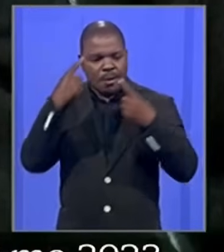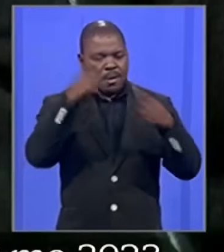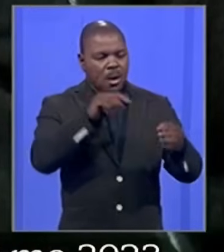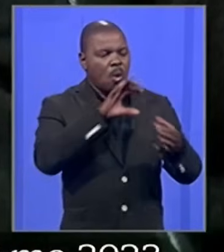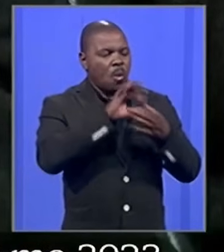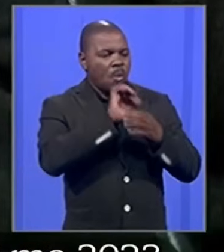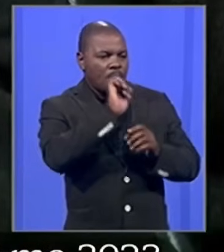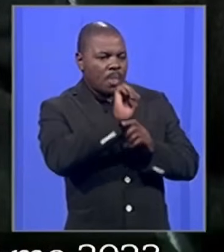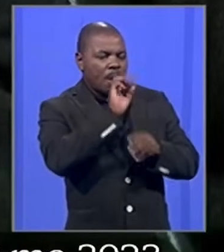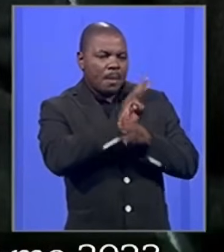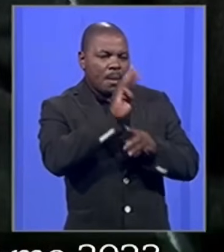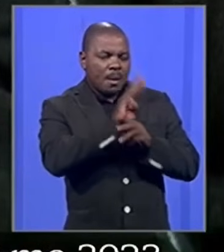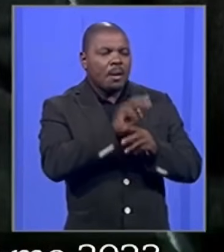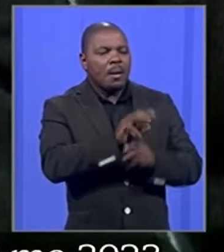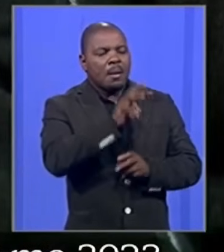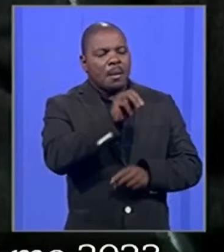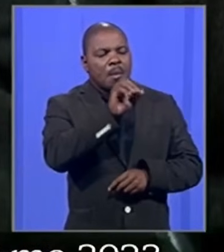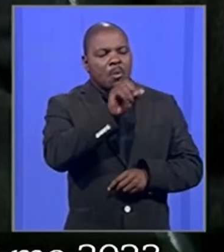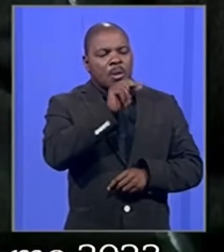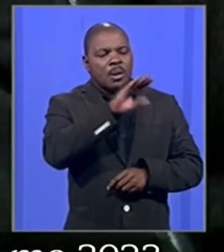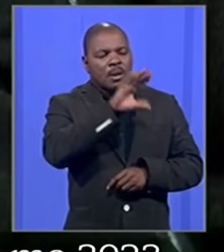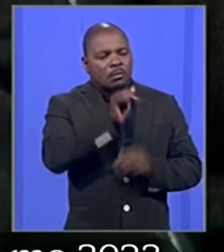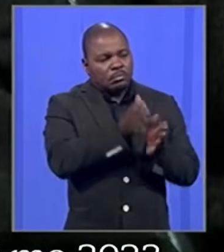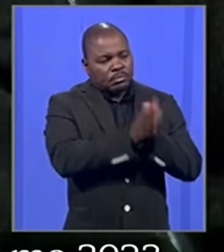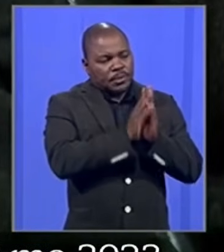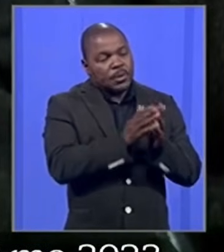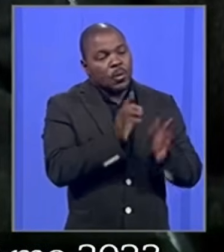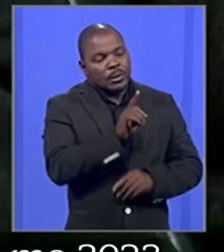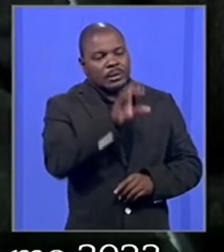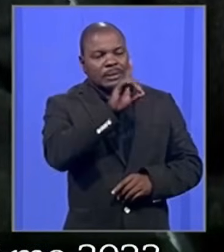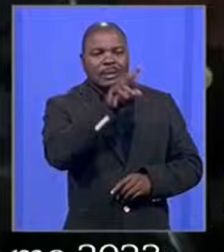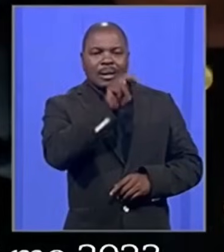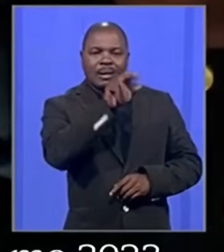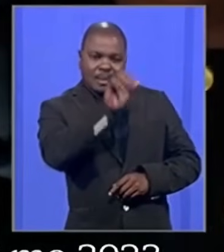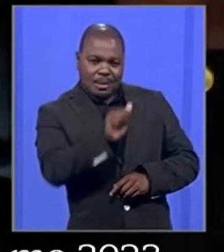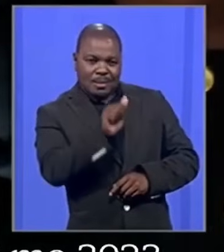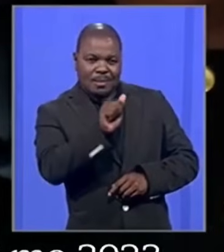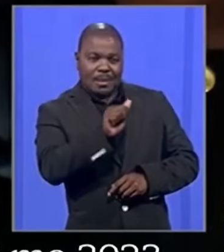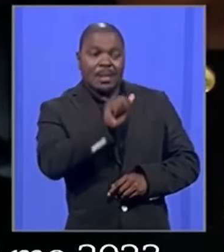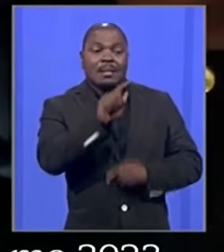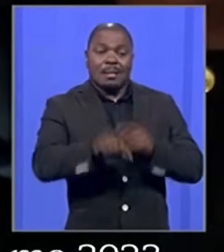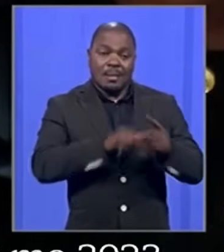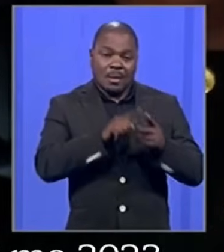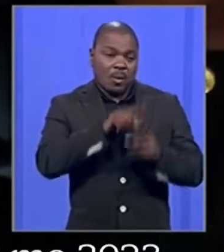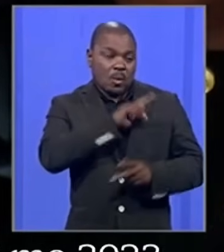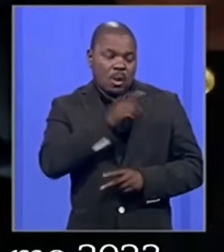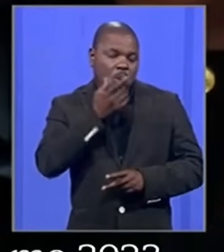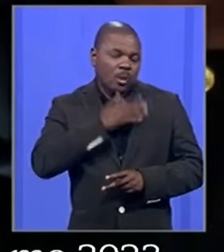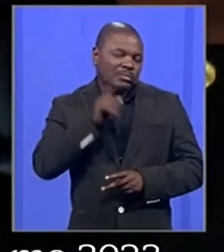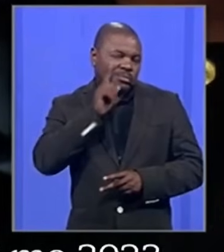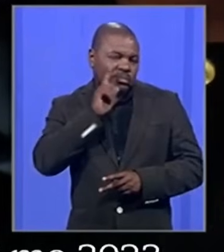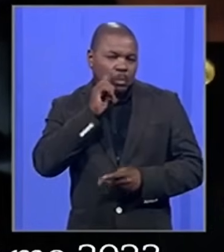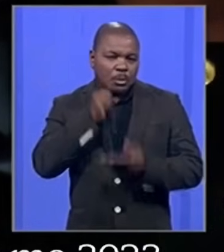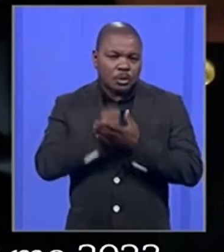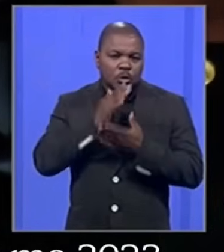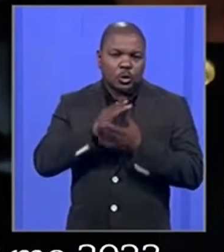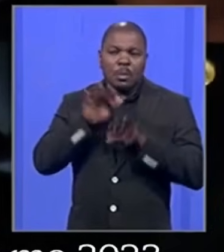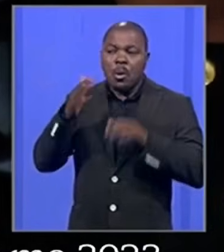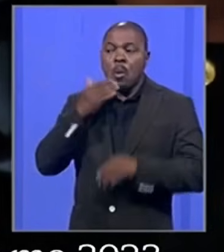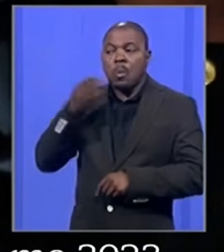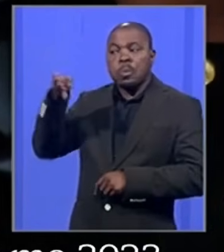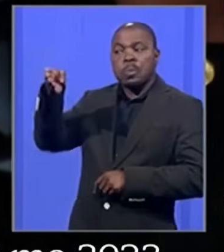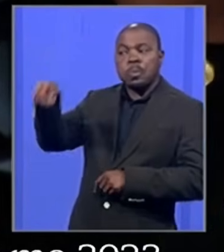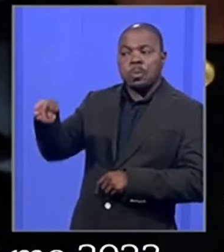bong Monica Matsie go kopa DNA ya gagwe mme la tlhalosa gore seno ke go netefatsa ditopo tse di kwa lephateng